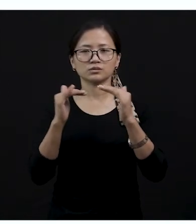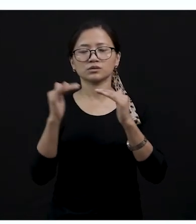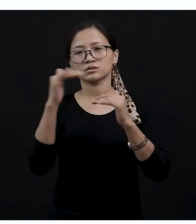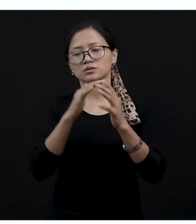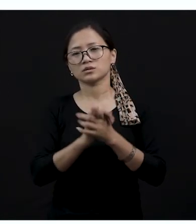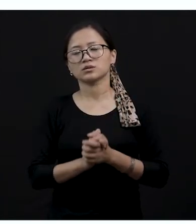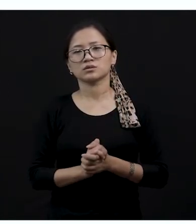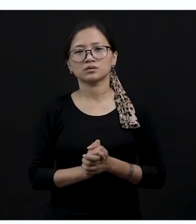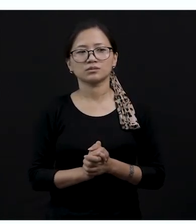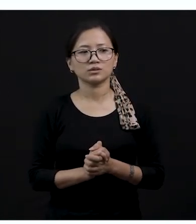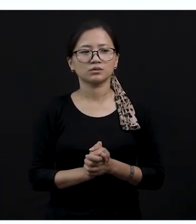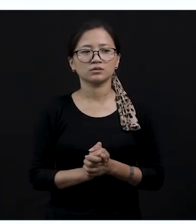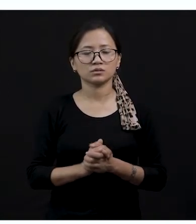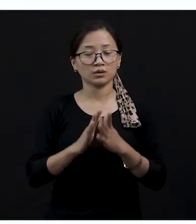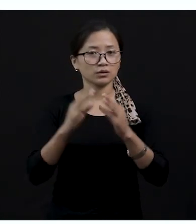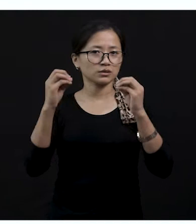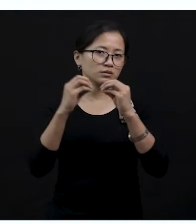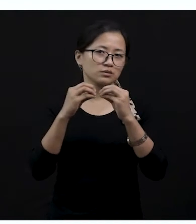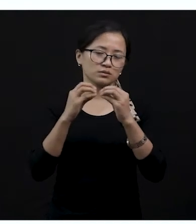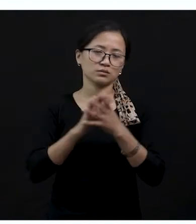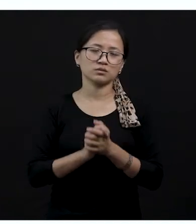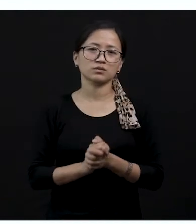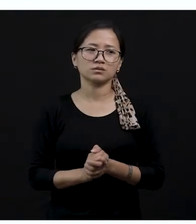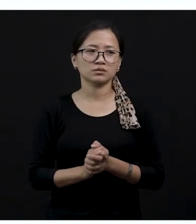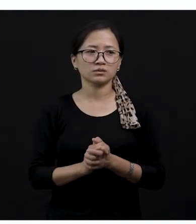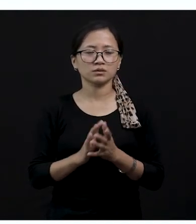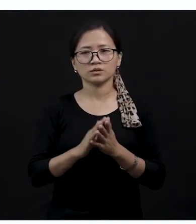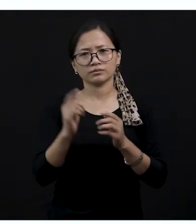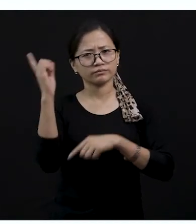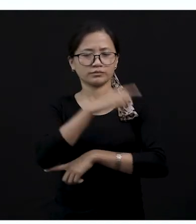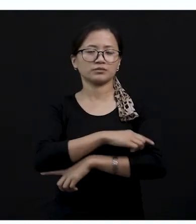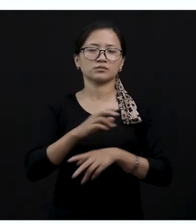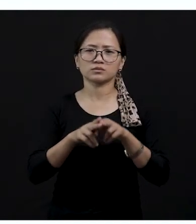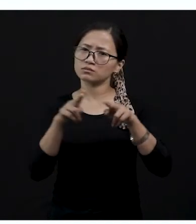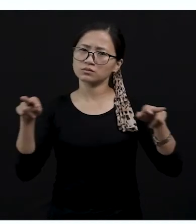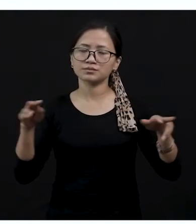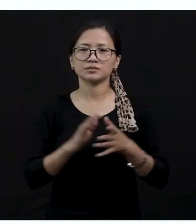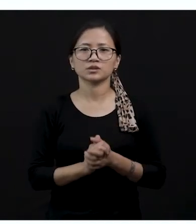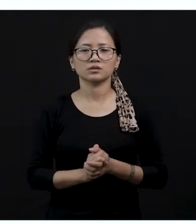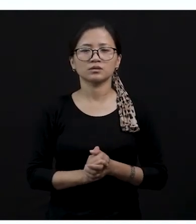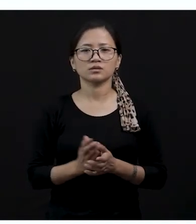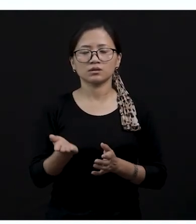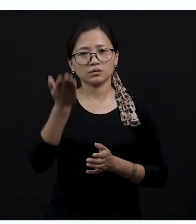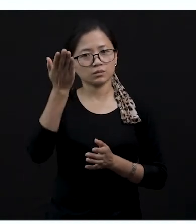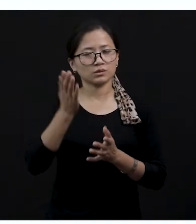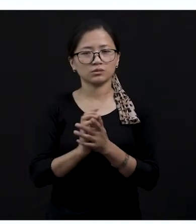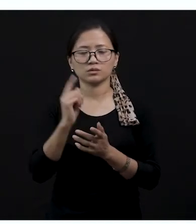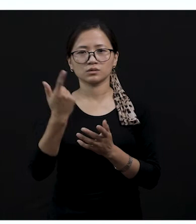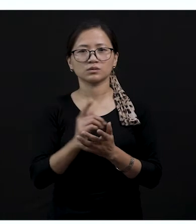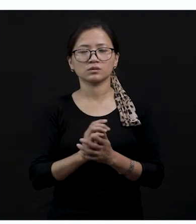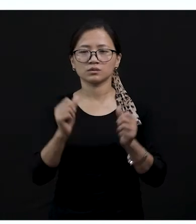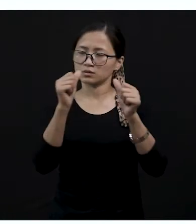to give this B, okay? Beyond is not same with again they, right? They are different. So the up one will